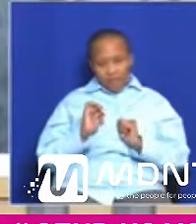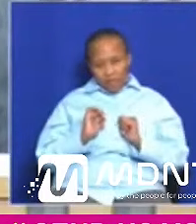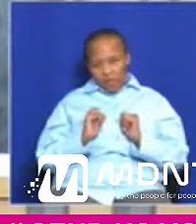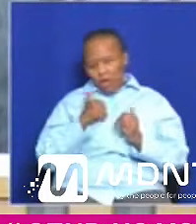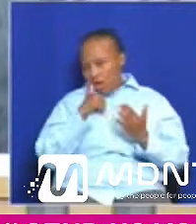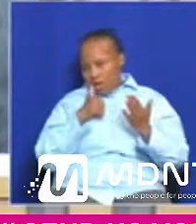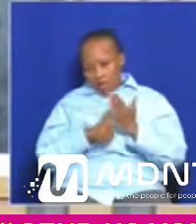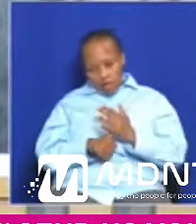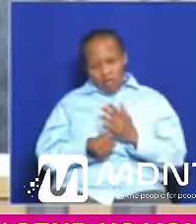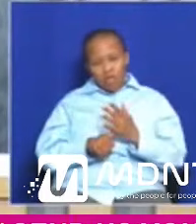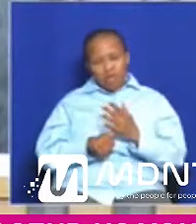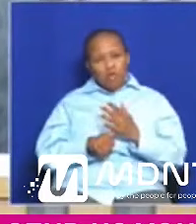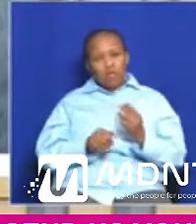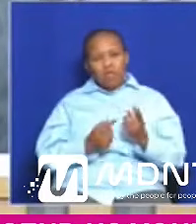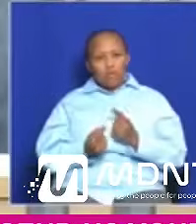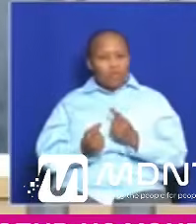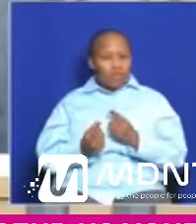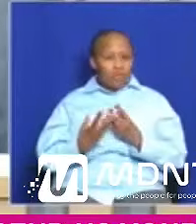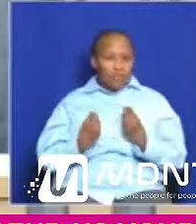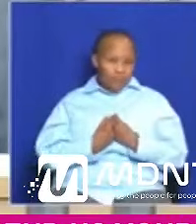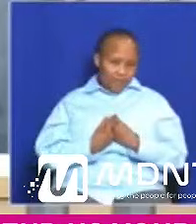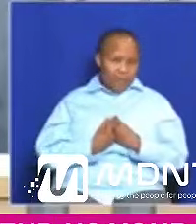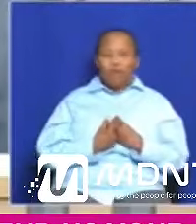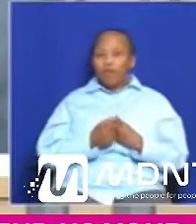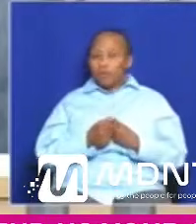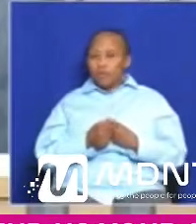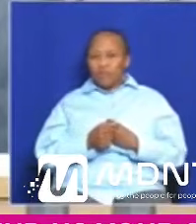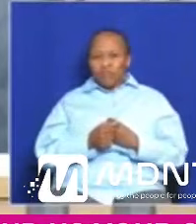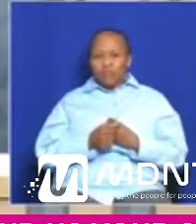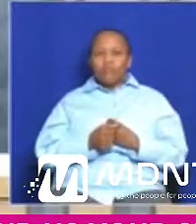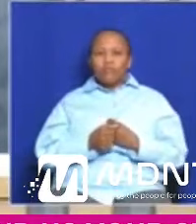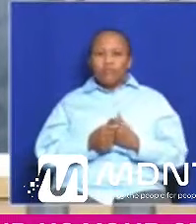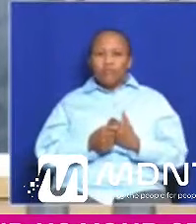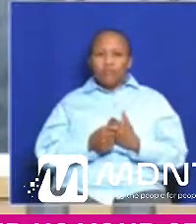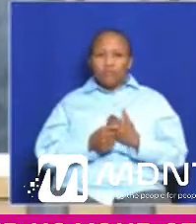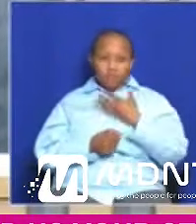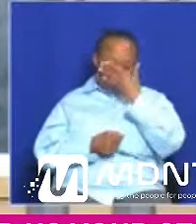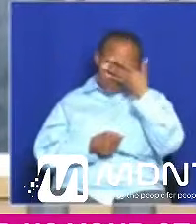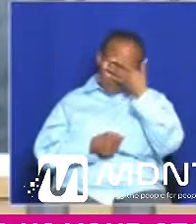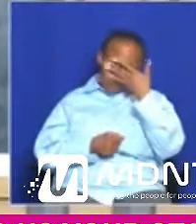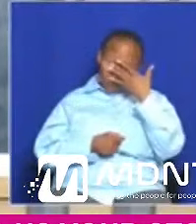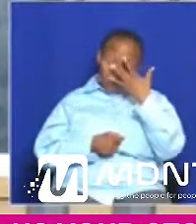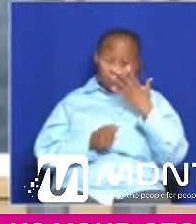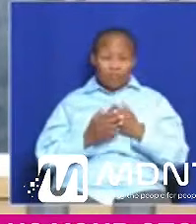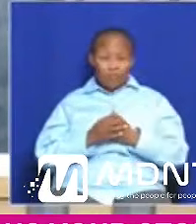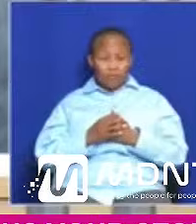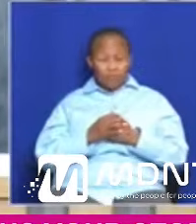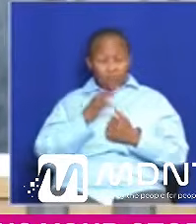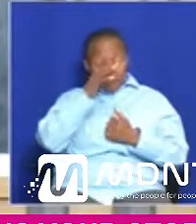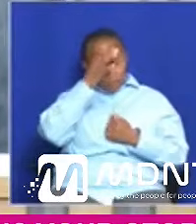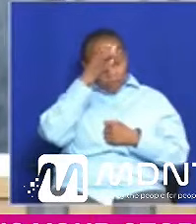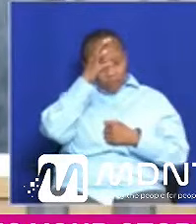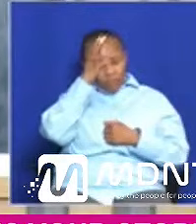Is that your recollection of the letter as well? Of course. Okay. So then, it cannot be that